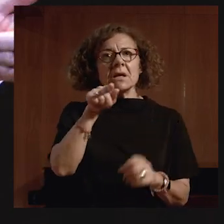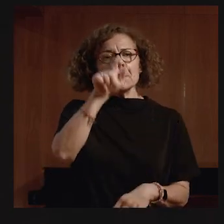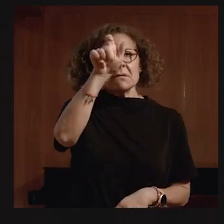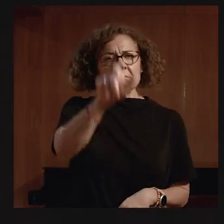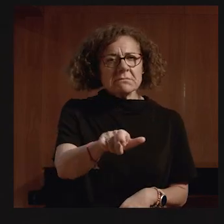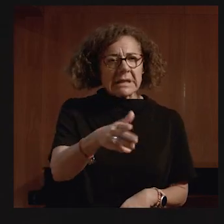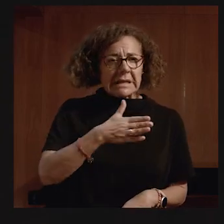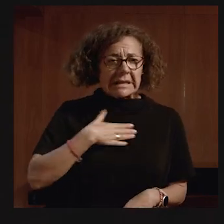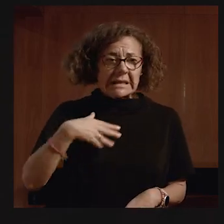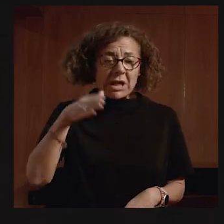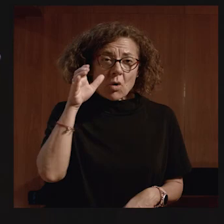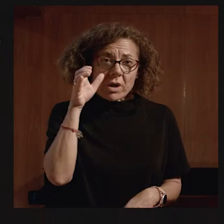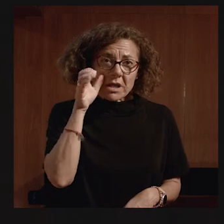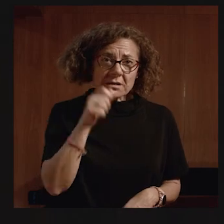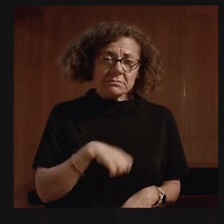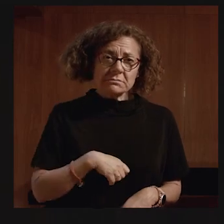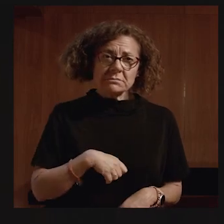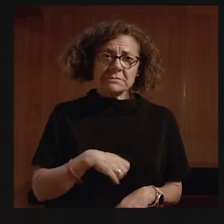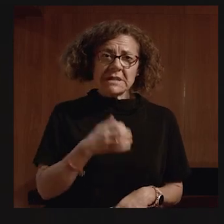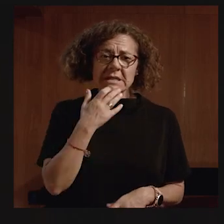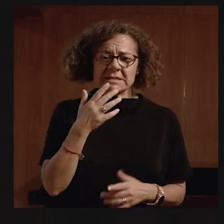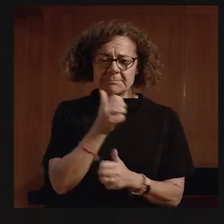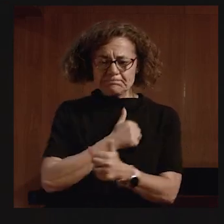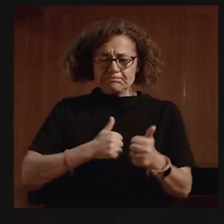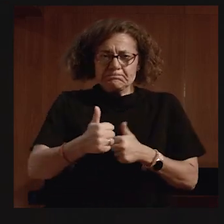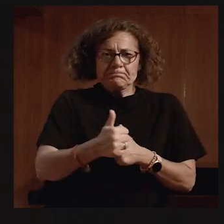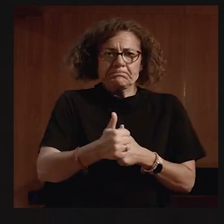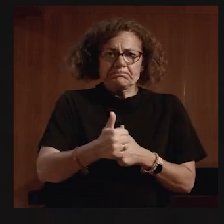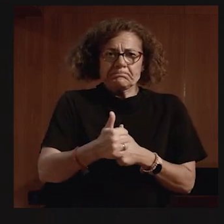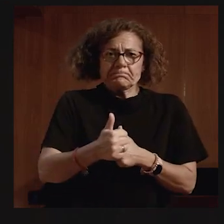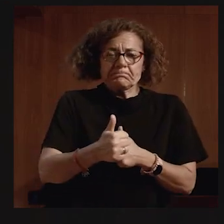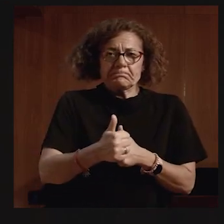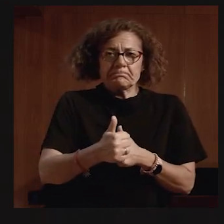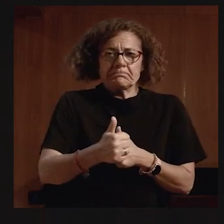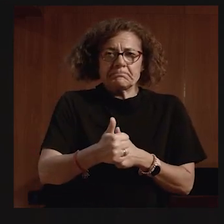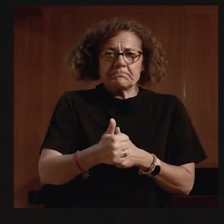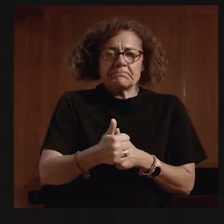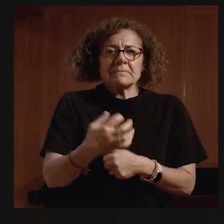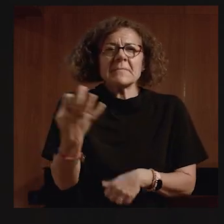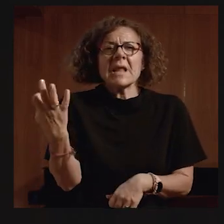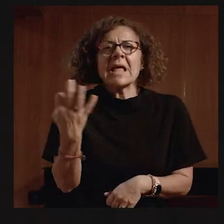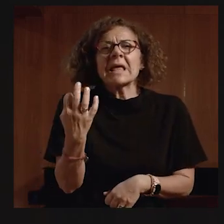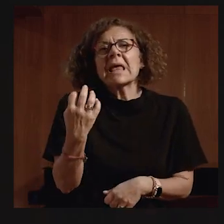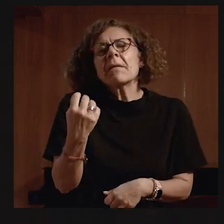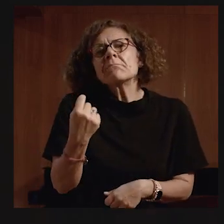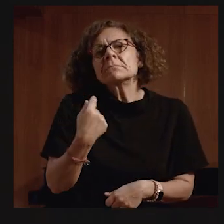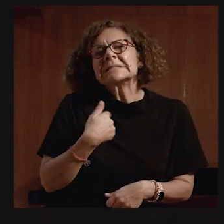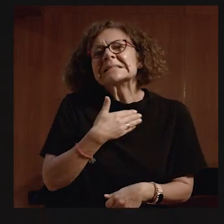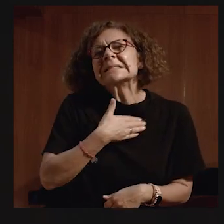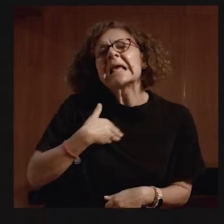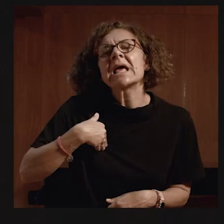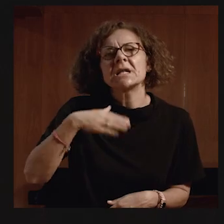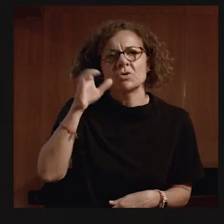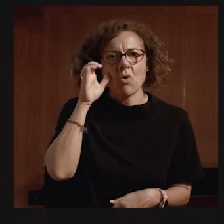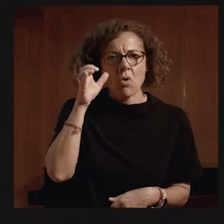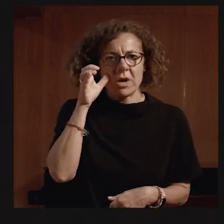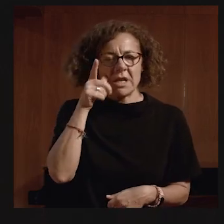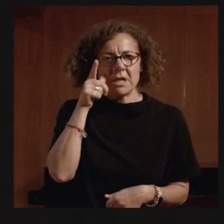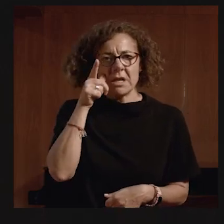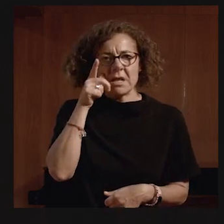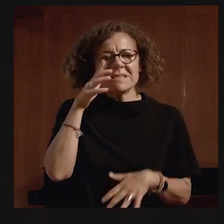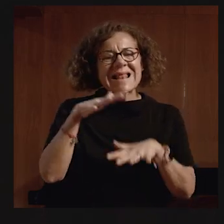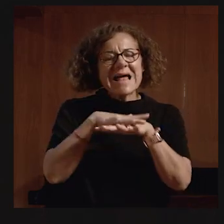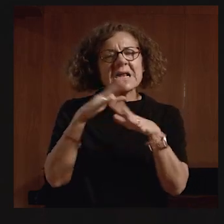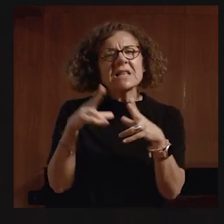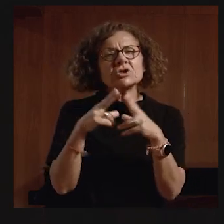that person, would you be looking, what would you be hoping to hear from social media? Again, this